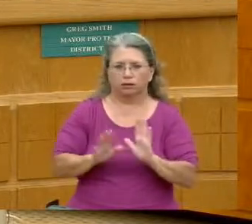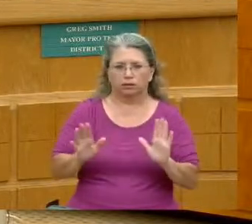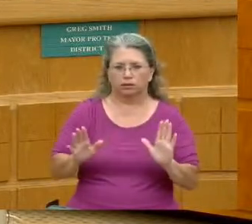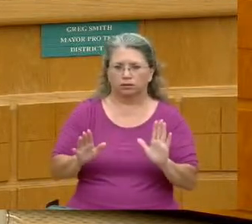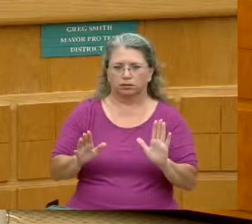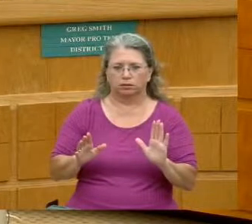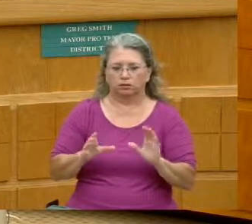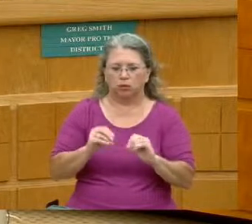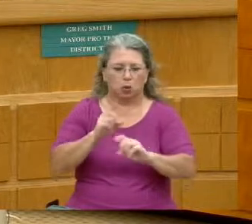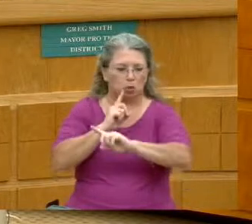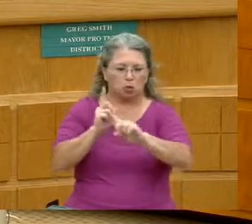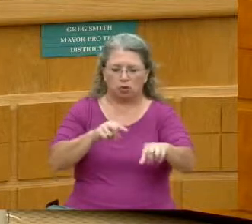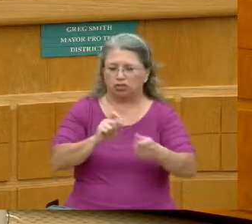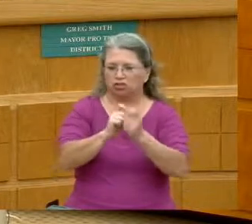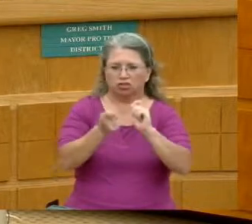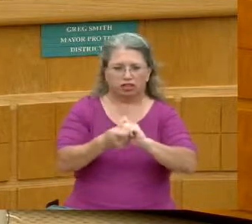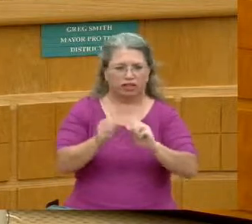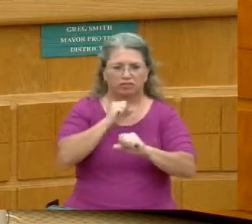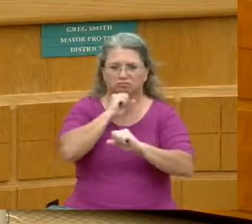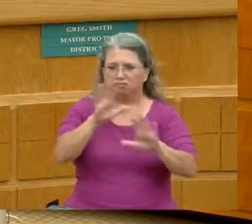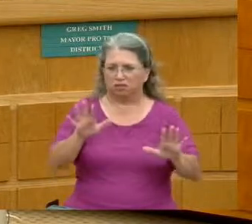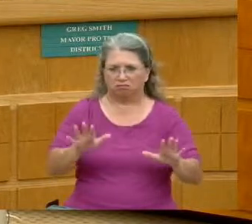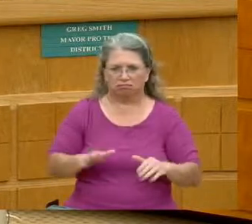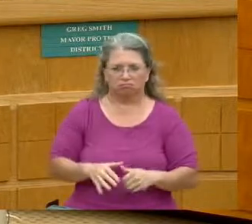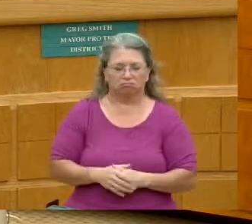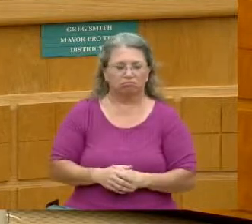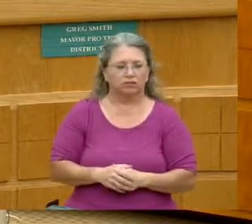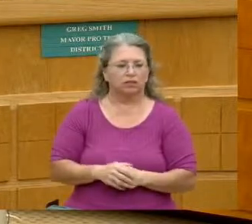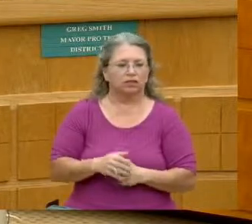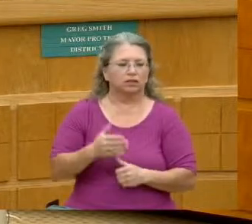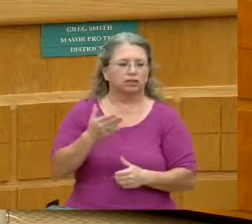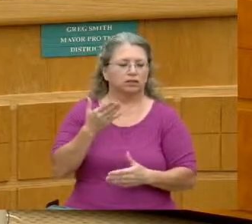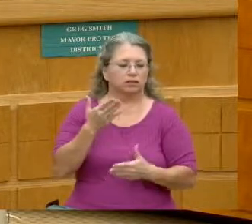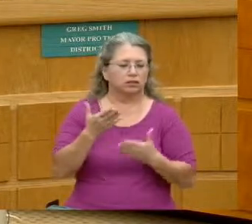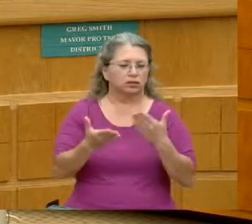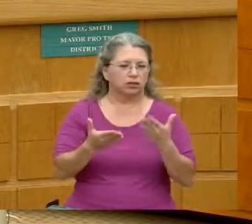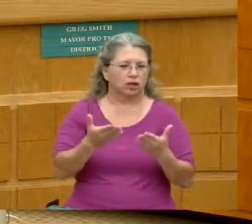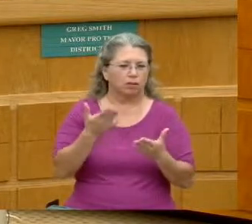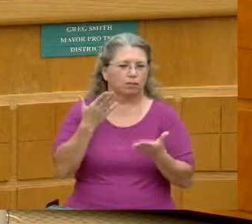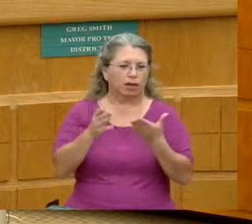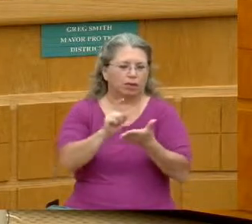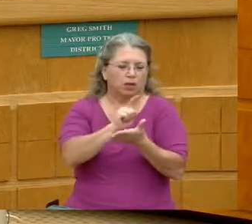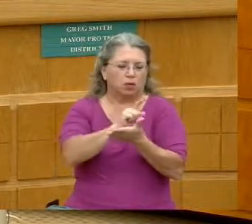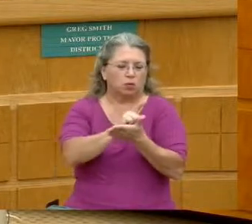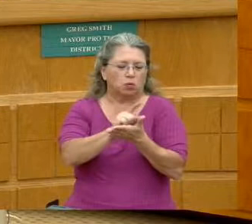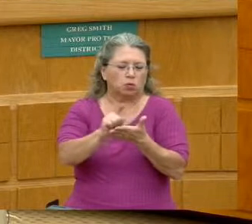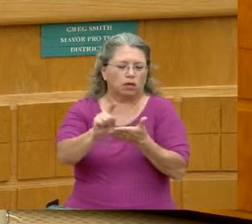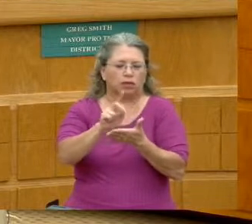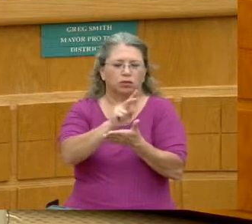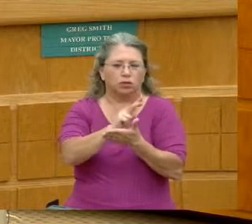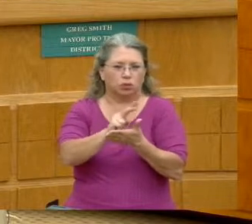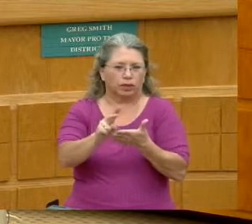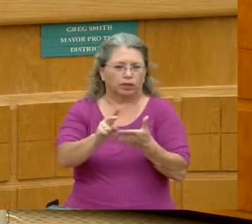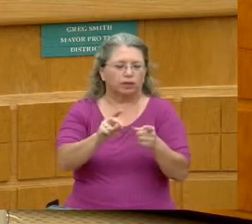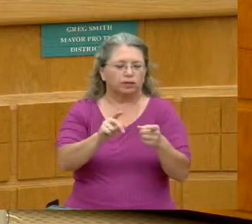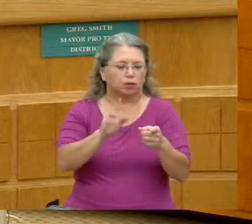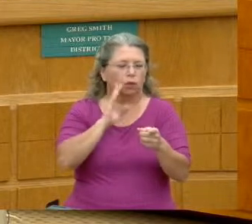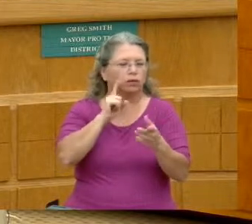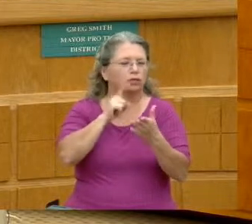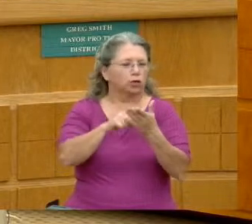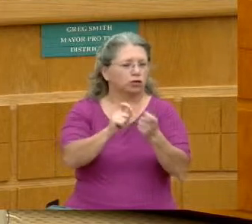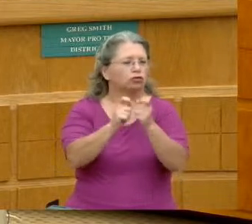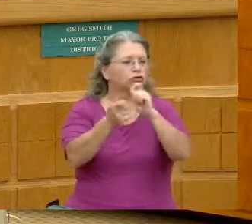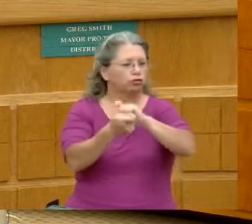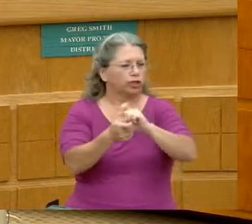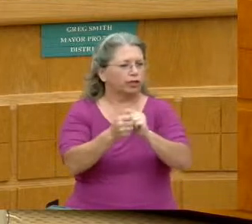ramping back of policy in time. So it may take a week or two for this to kind of like snap back. But what I can say is underneath